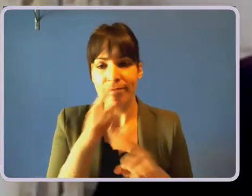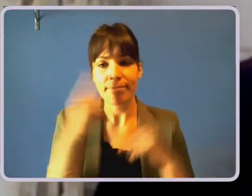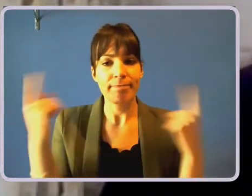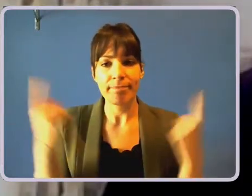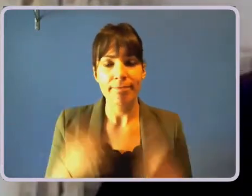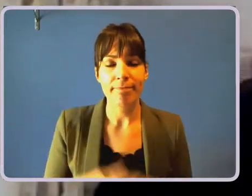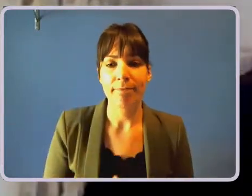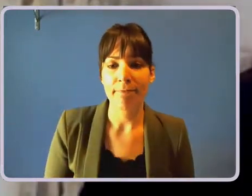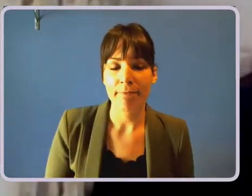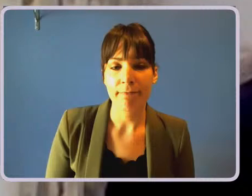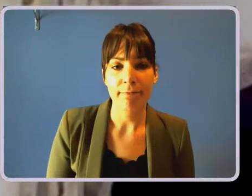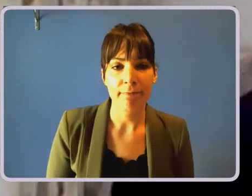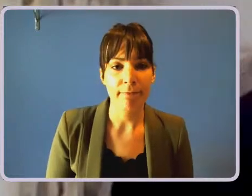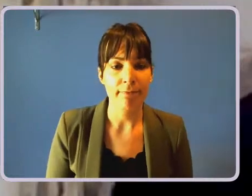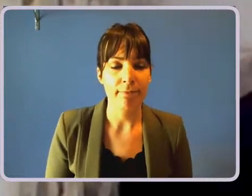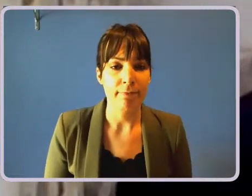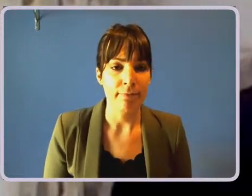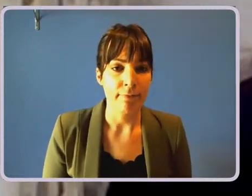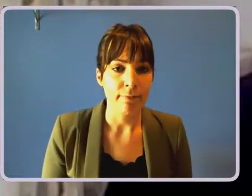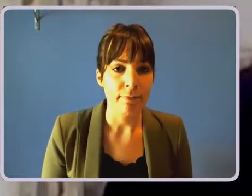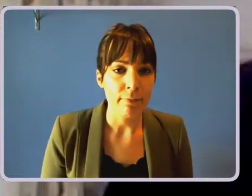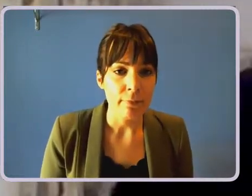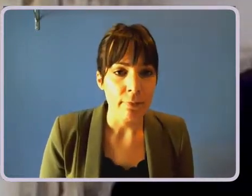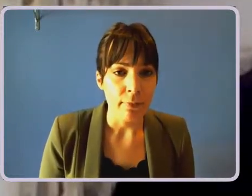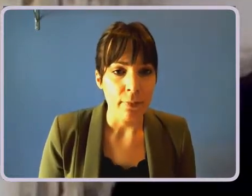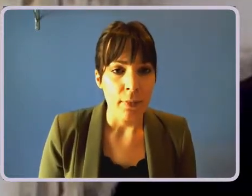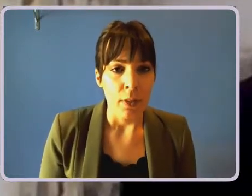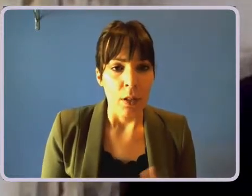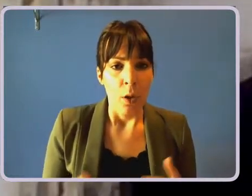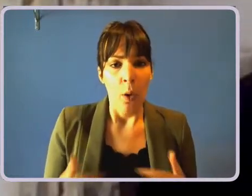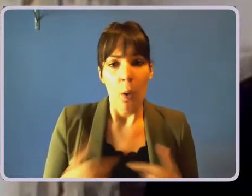functional capabilities, different situations, and whether people have